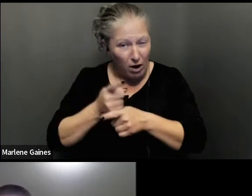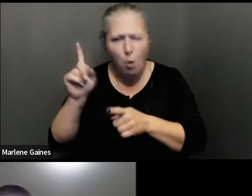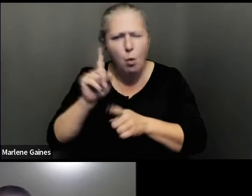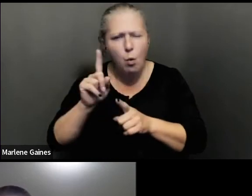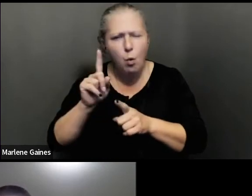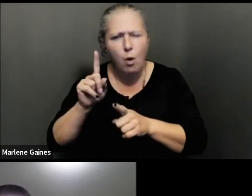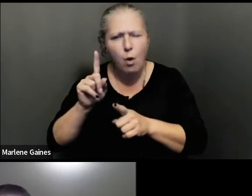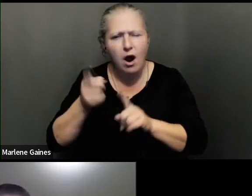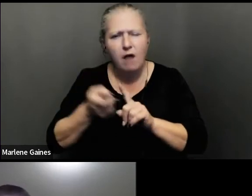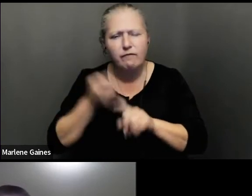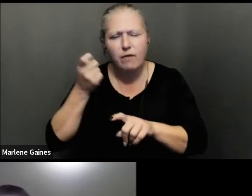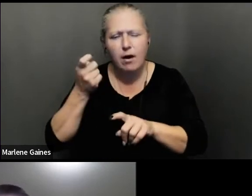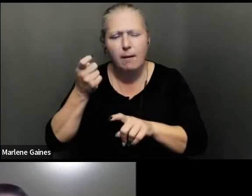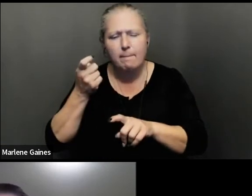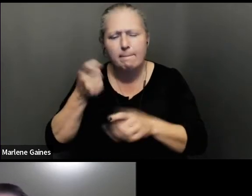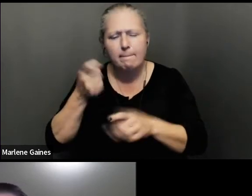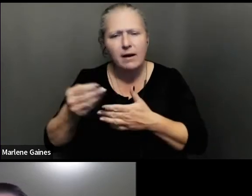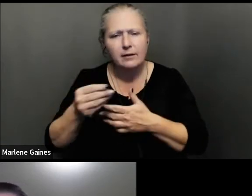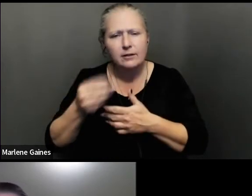being sourced from? Do you know?